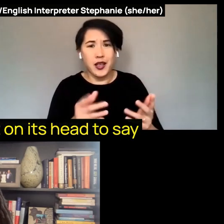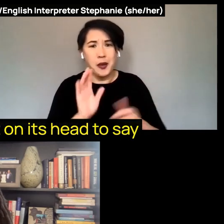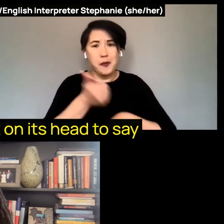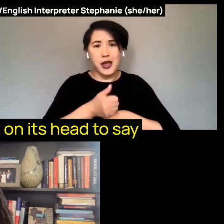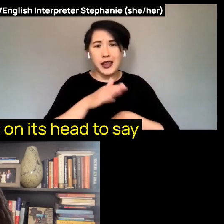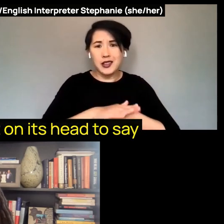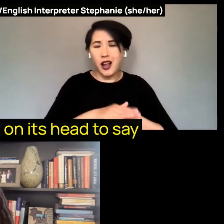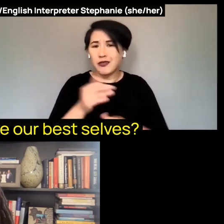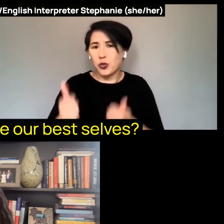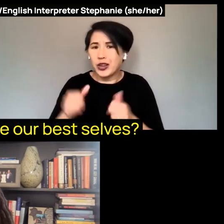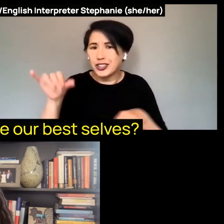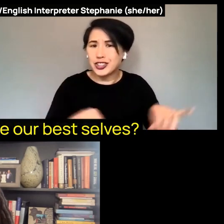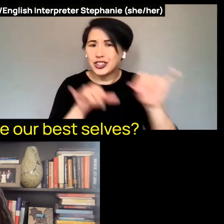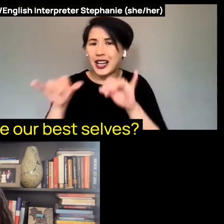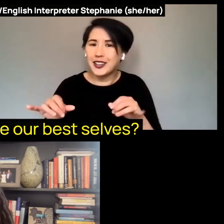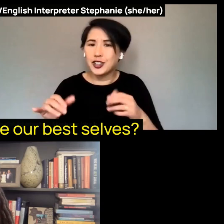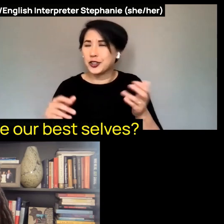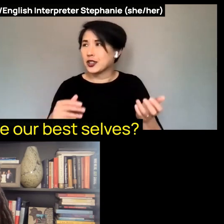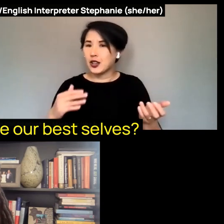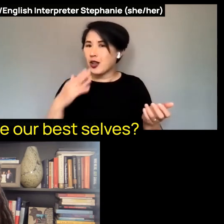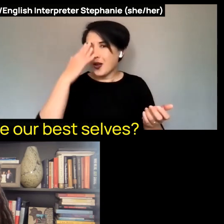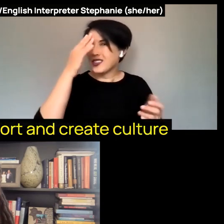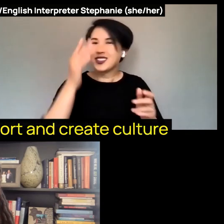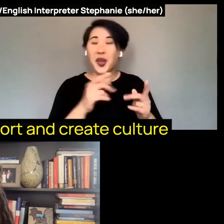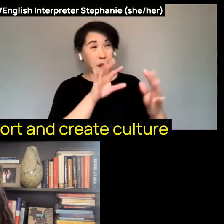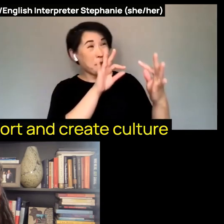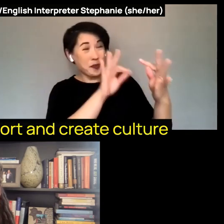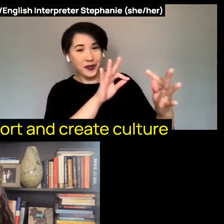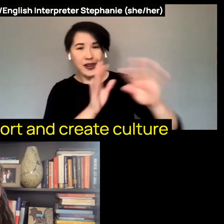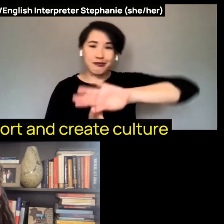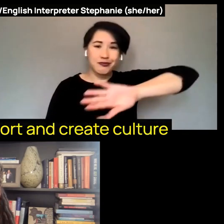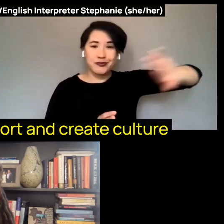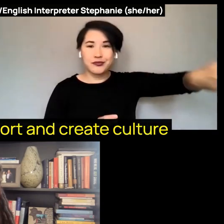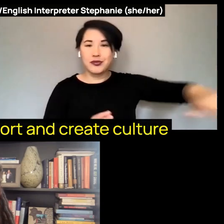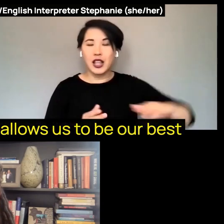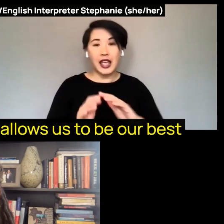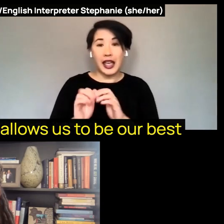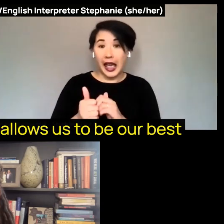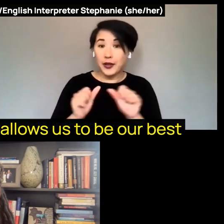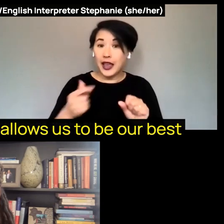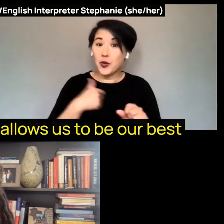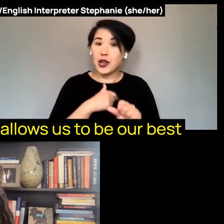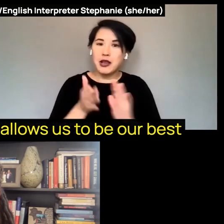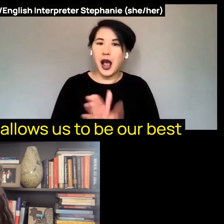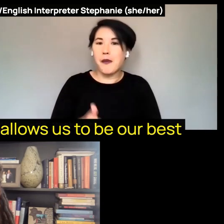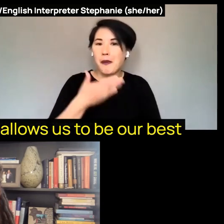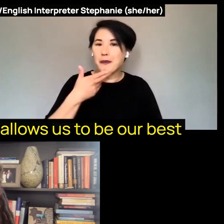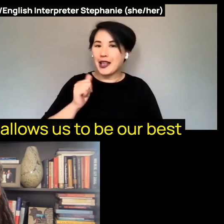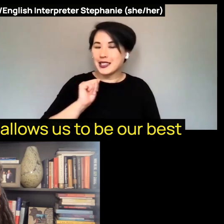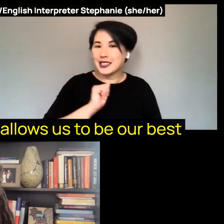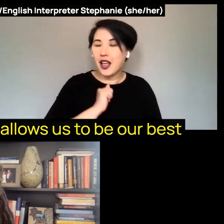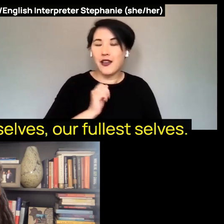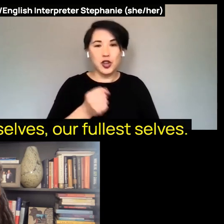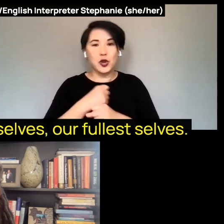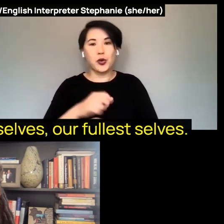how are we actually flipping it on its head to say, like, how can we be our best selves, and how can we support and create culture and spaces where that allows